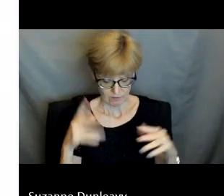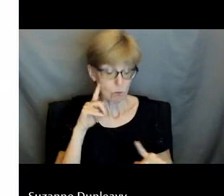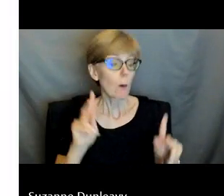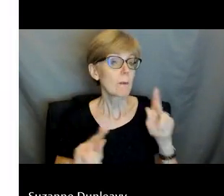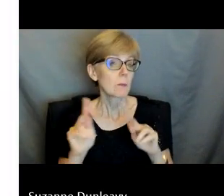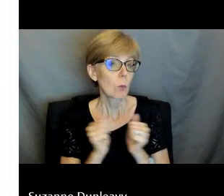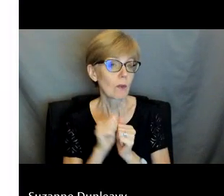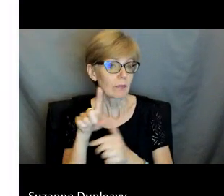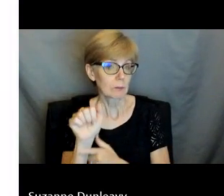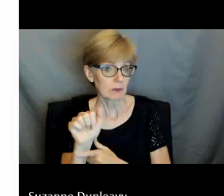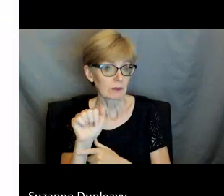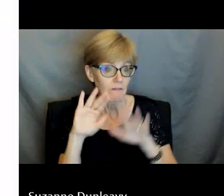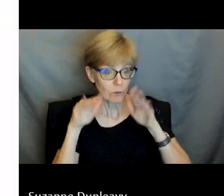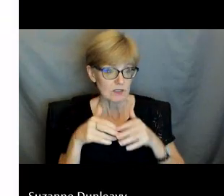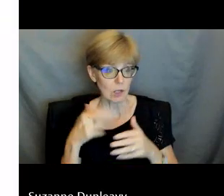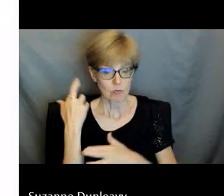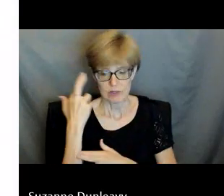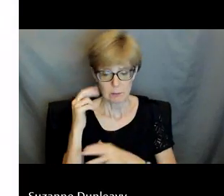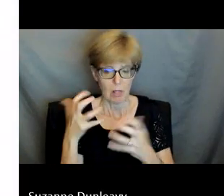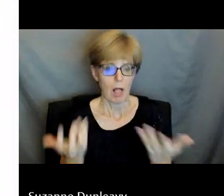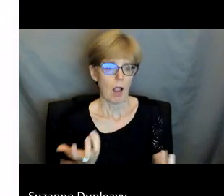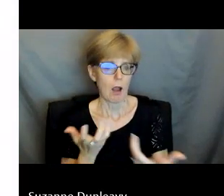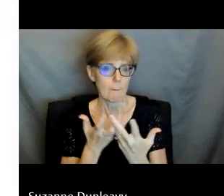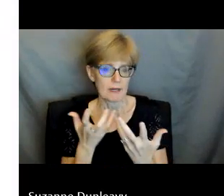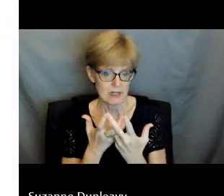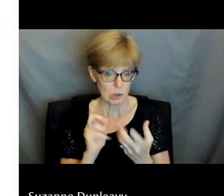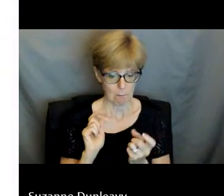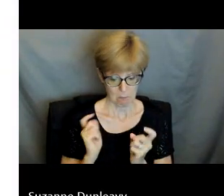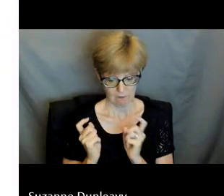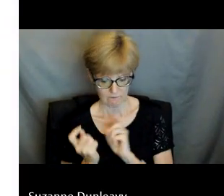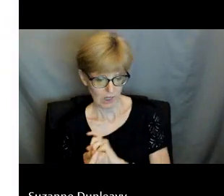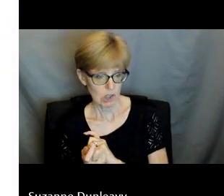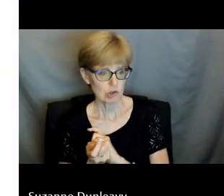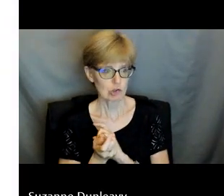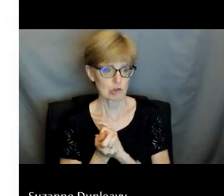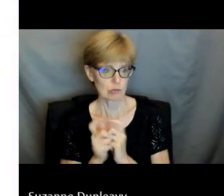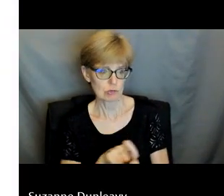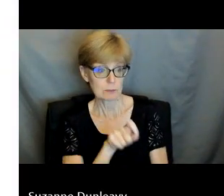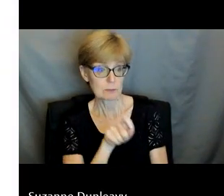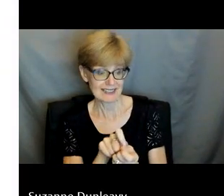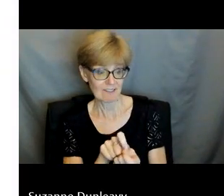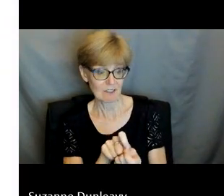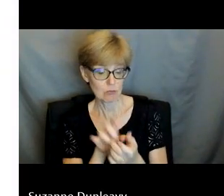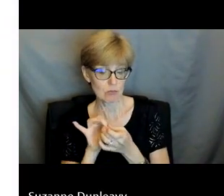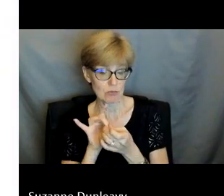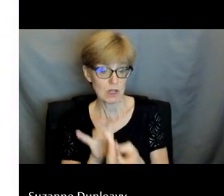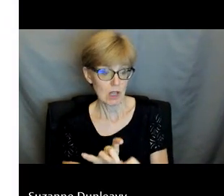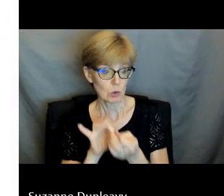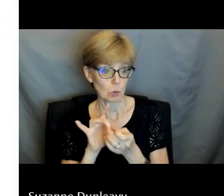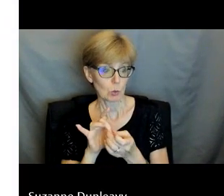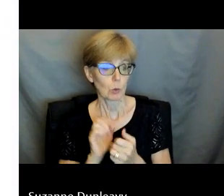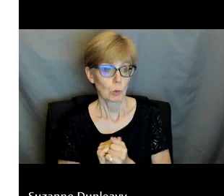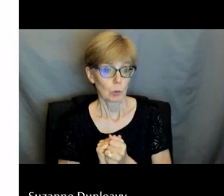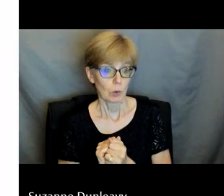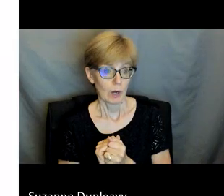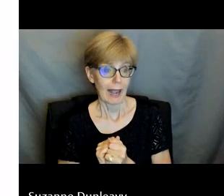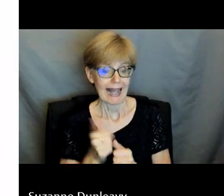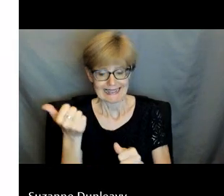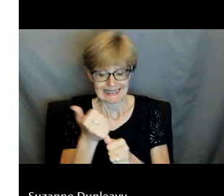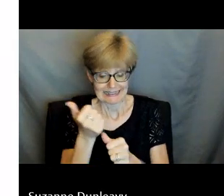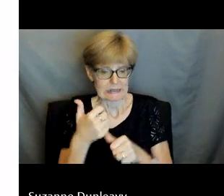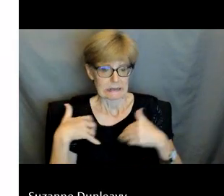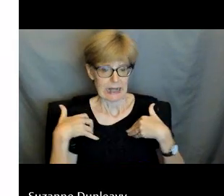focusing on reasonable accommodations and modifications with specifics um, on assistance animals,